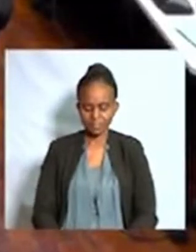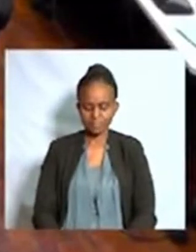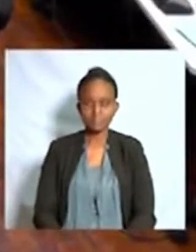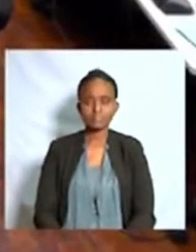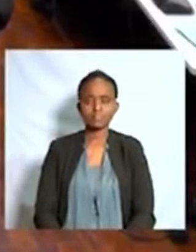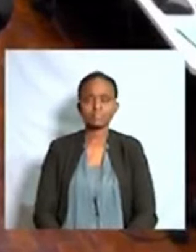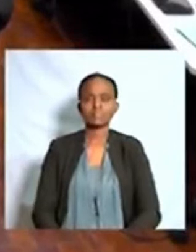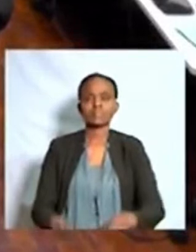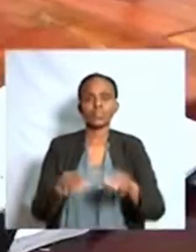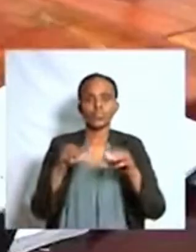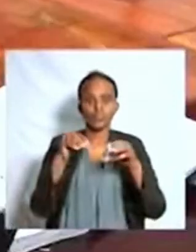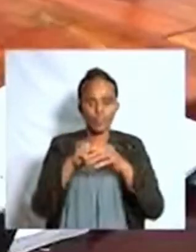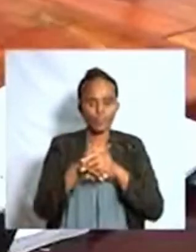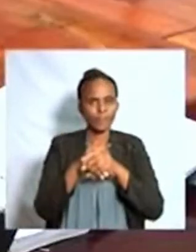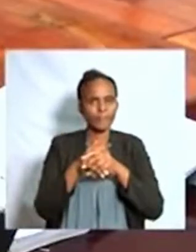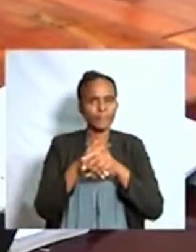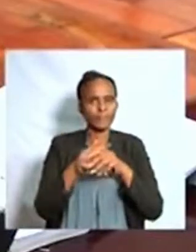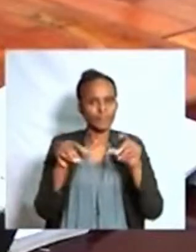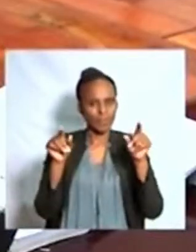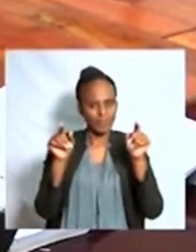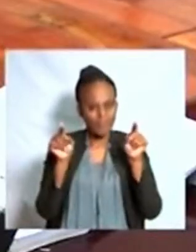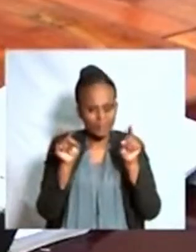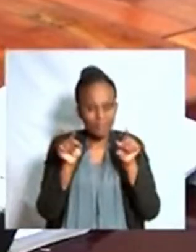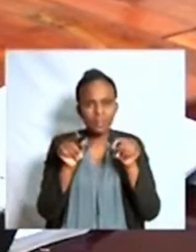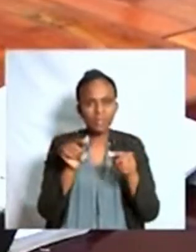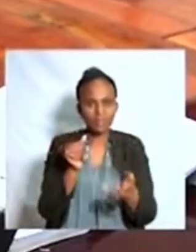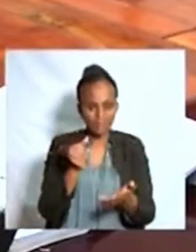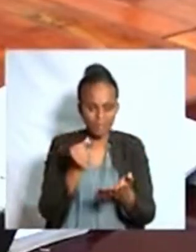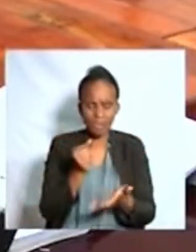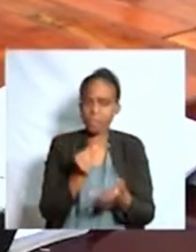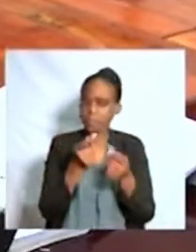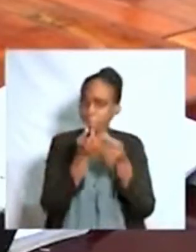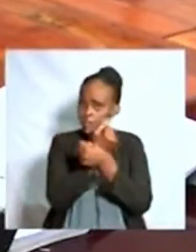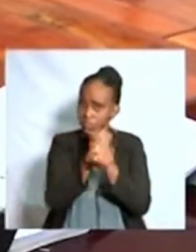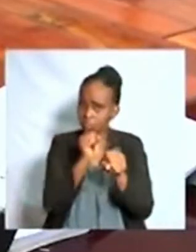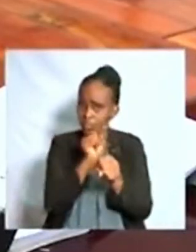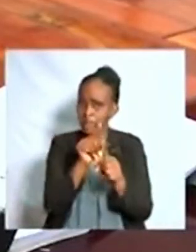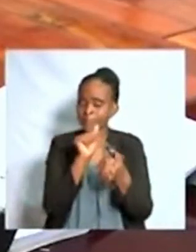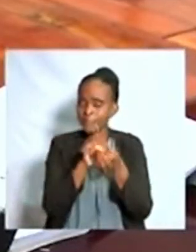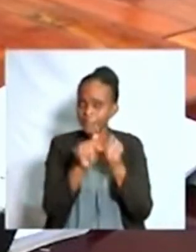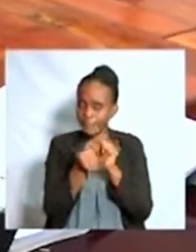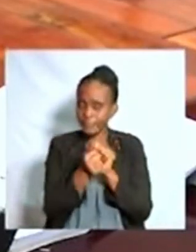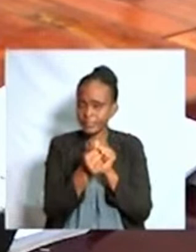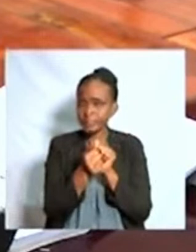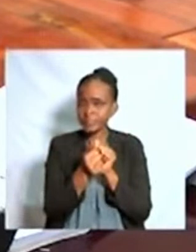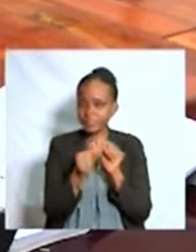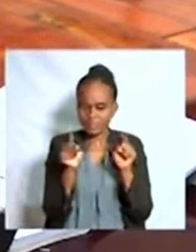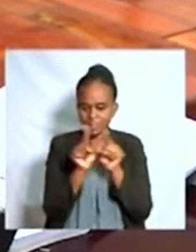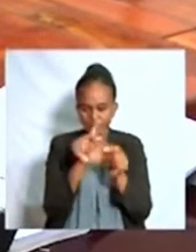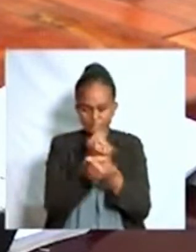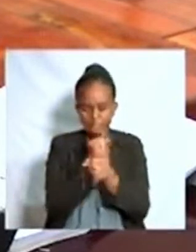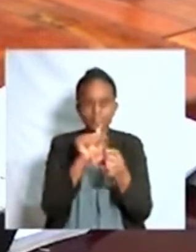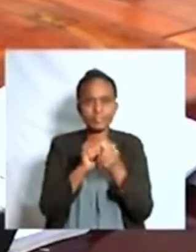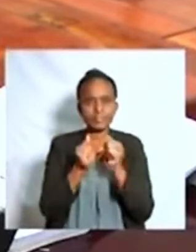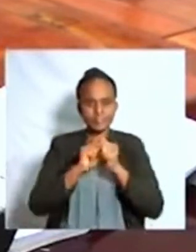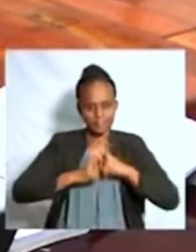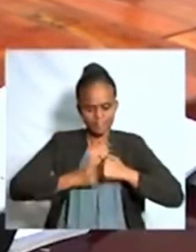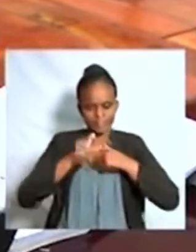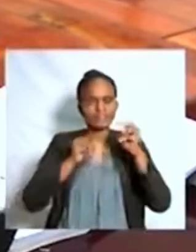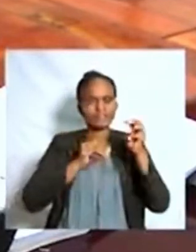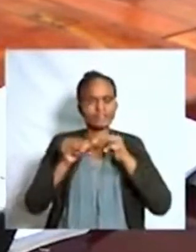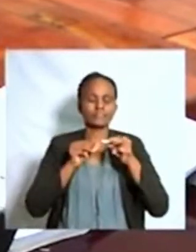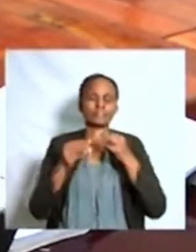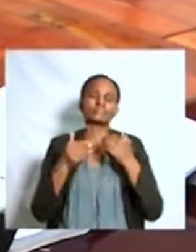And in a bid to remedy this particular error, Chair, we have, as a management,